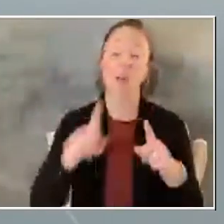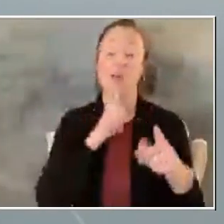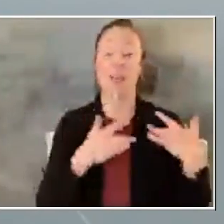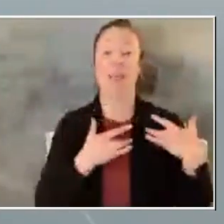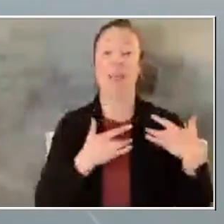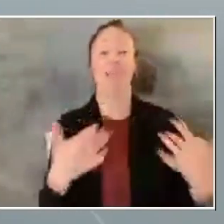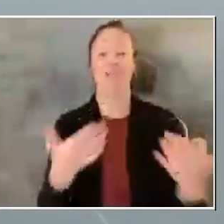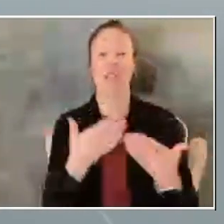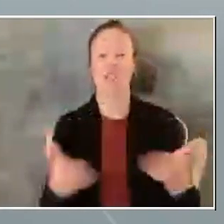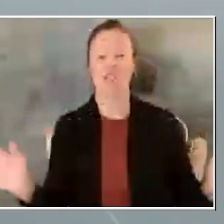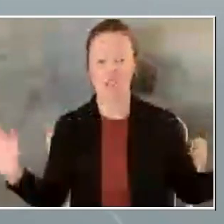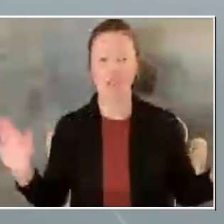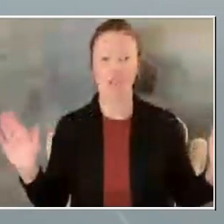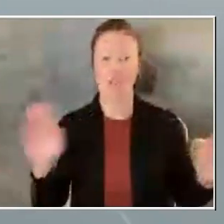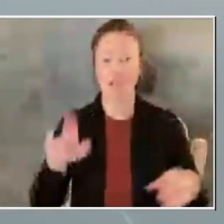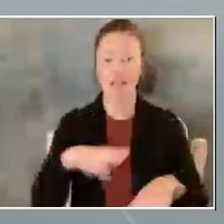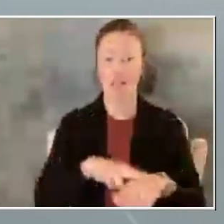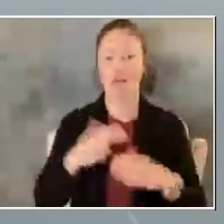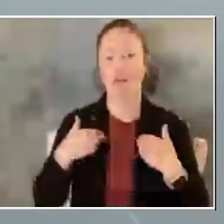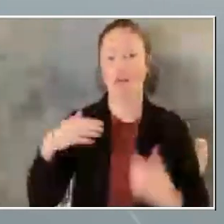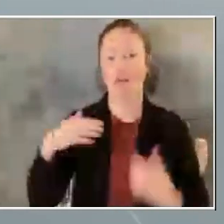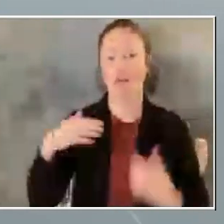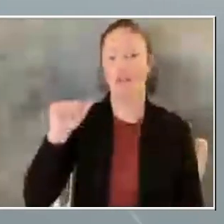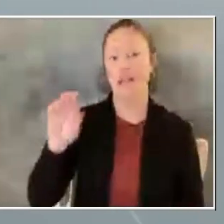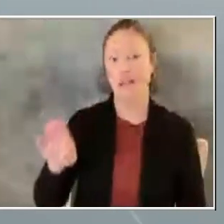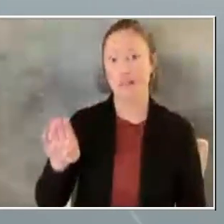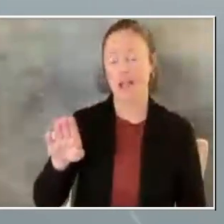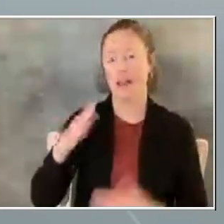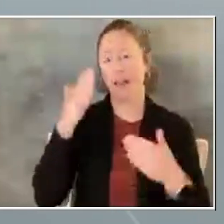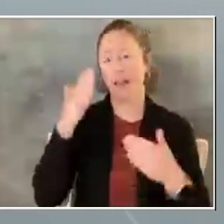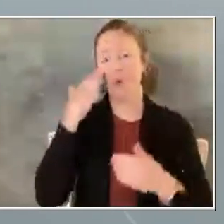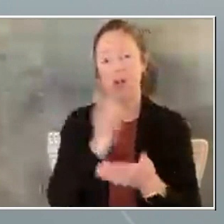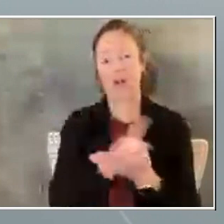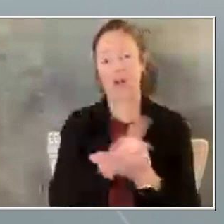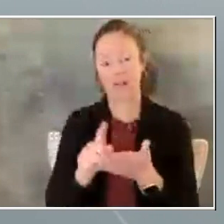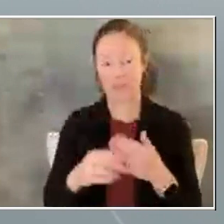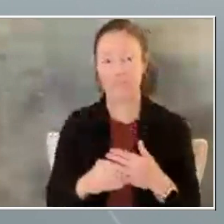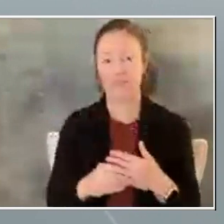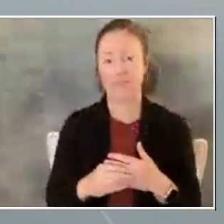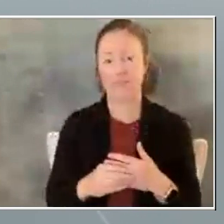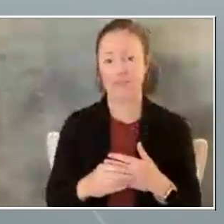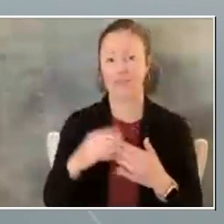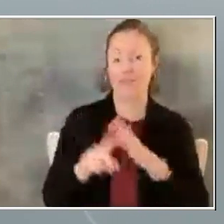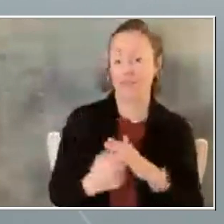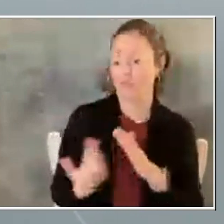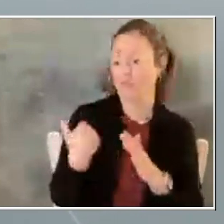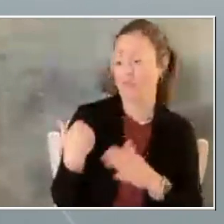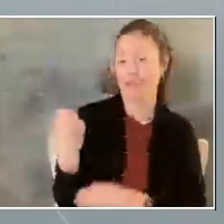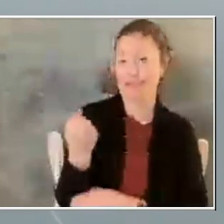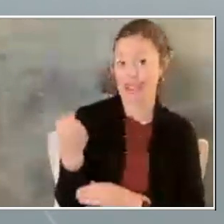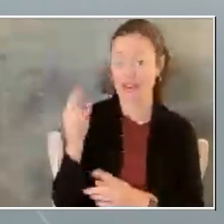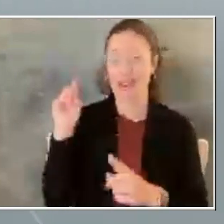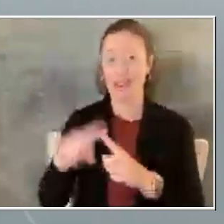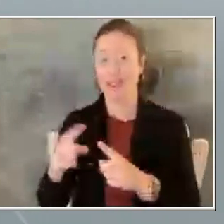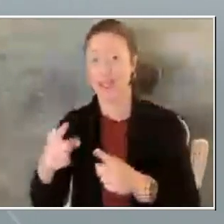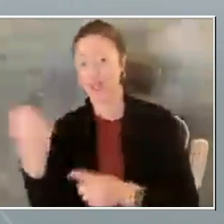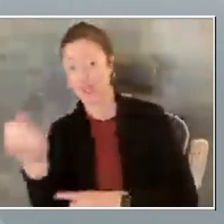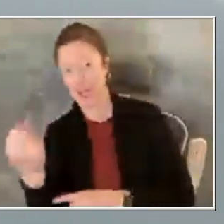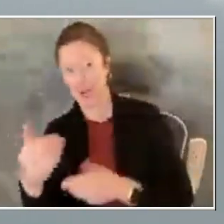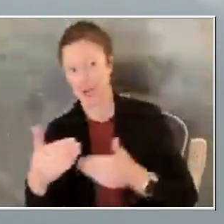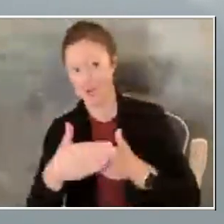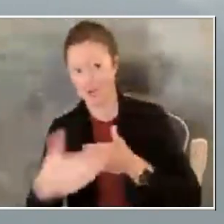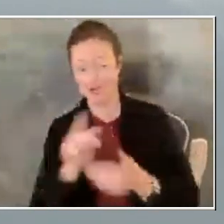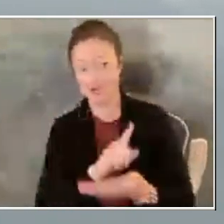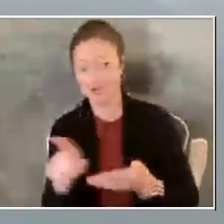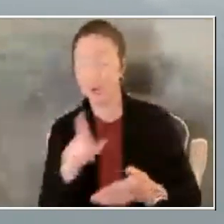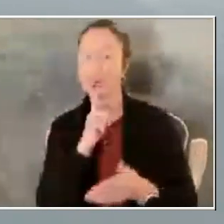have Antibiotic Awareness Week. It started on Saturday, it goes to this next Saturday, and that's just to help promote education